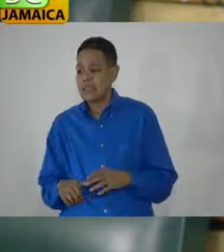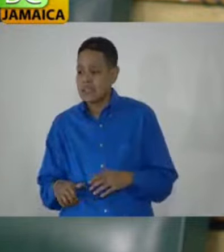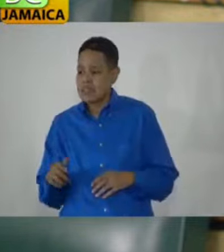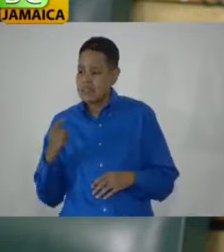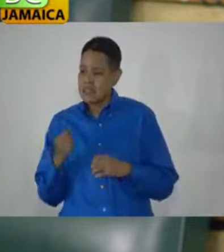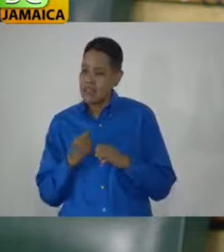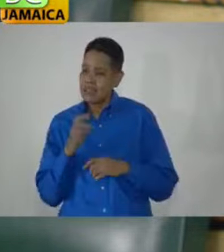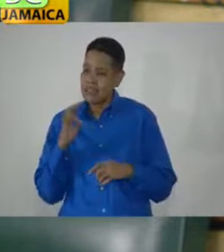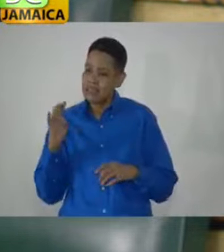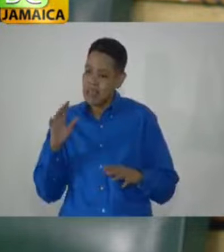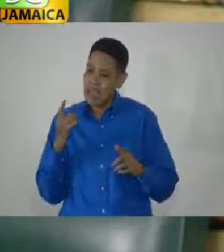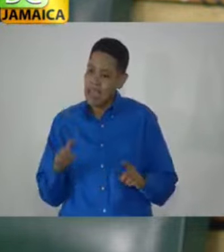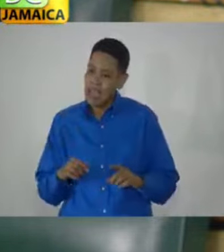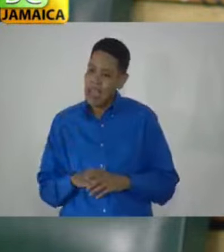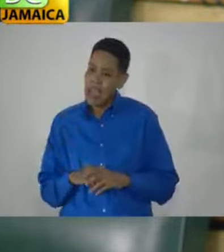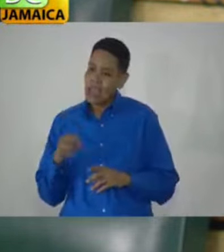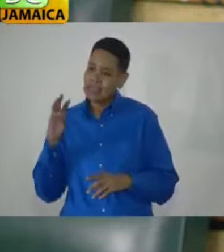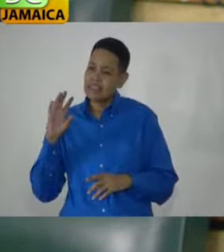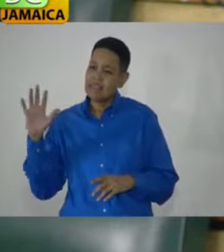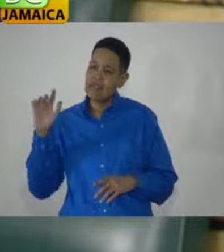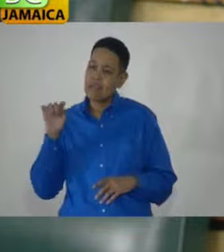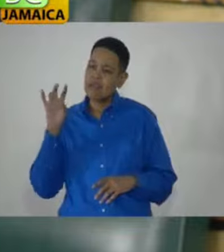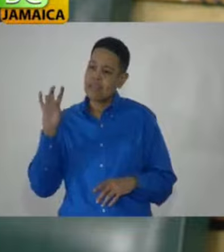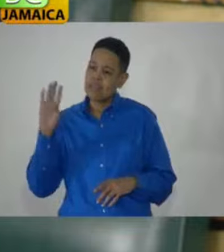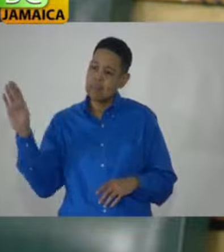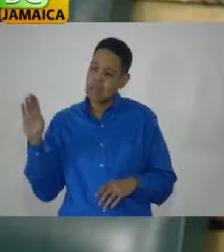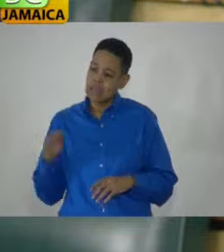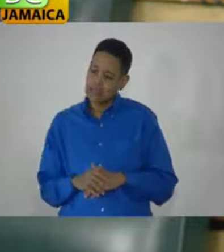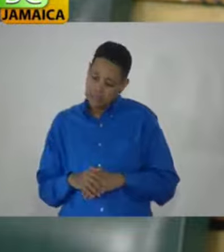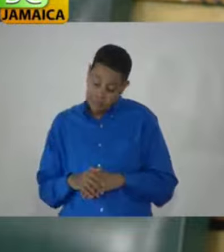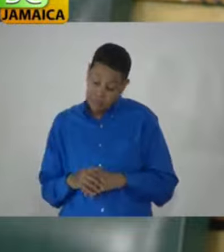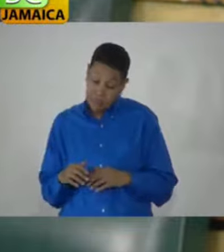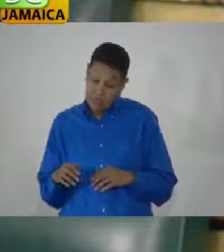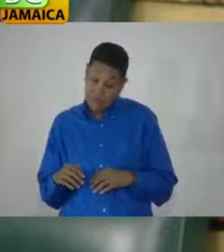2026-27 at 65.7%.